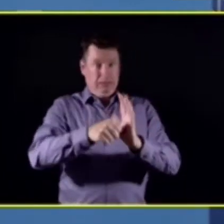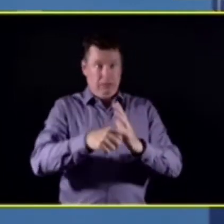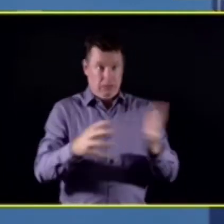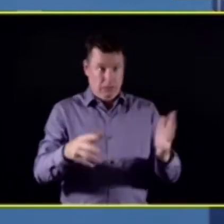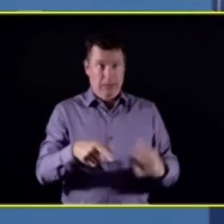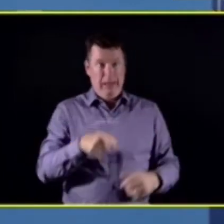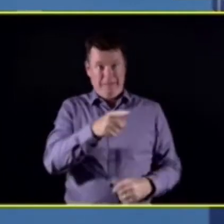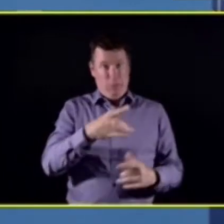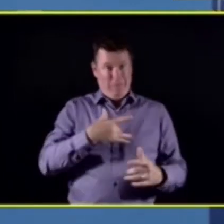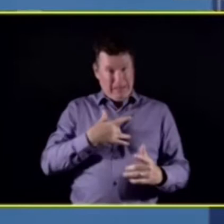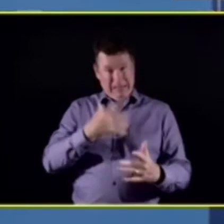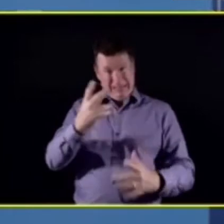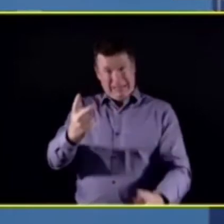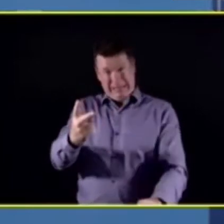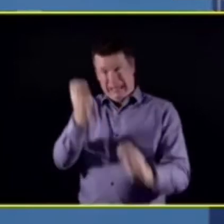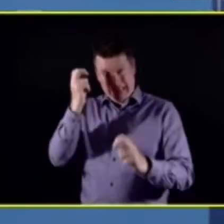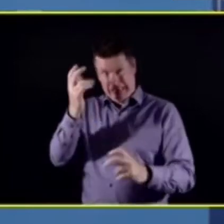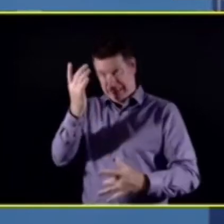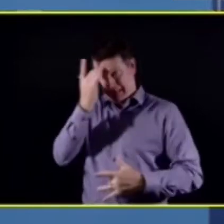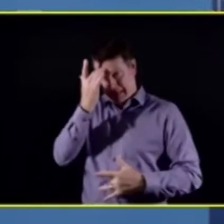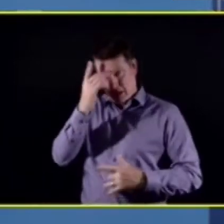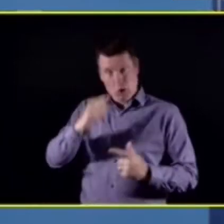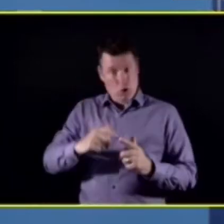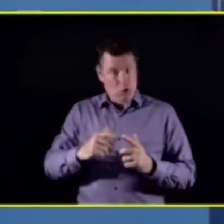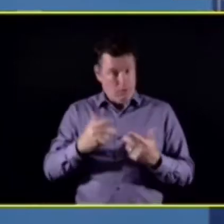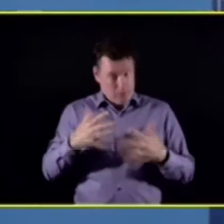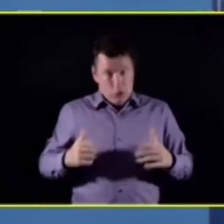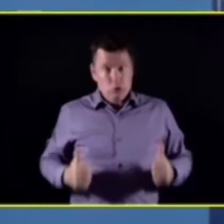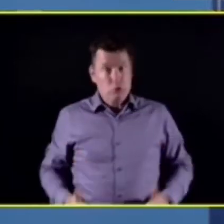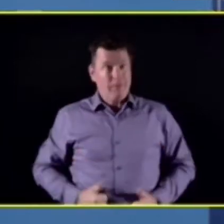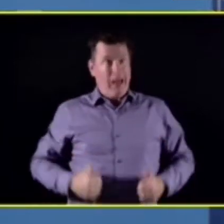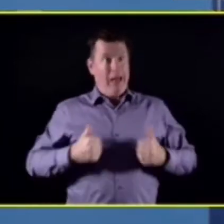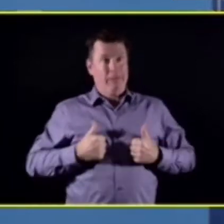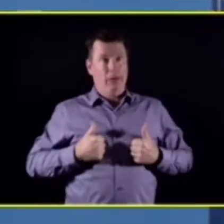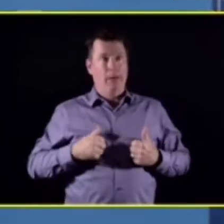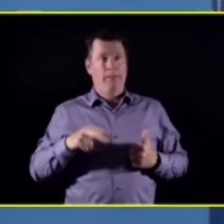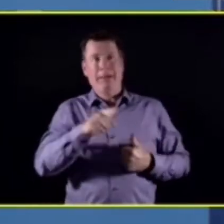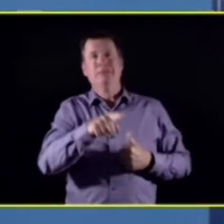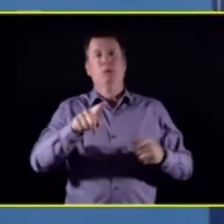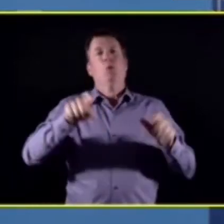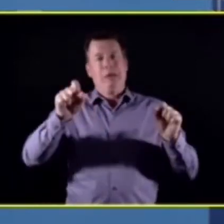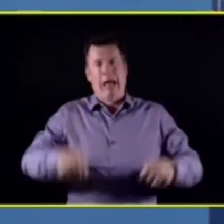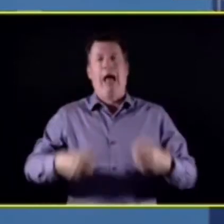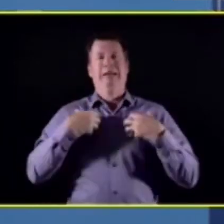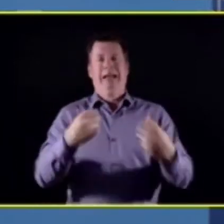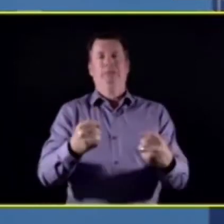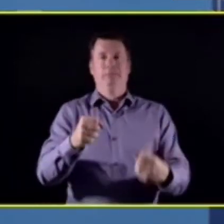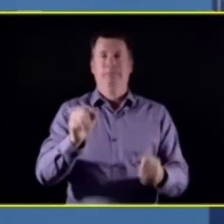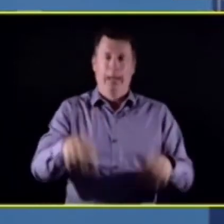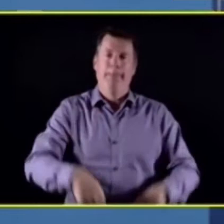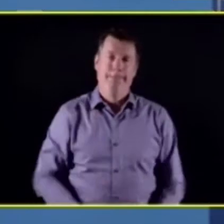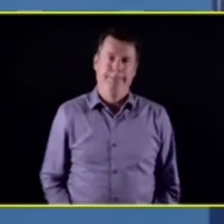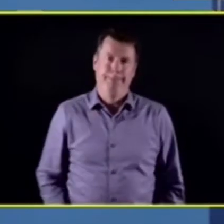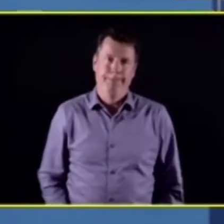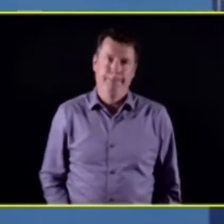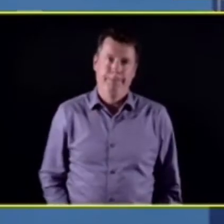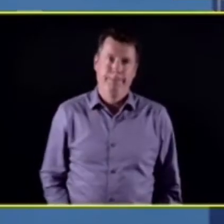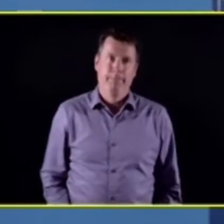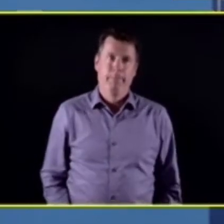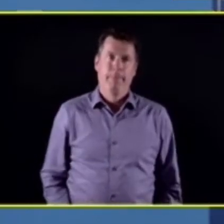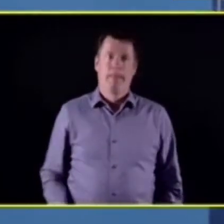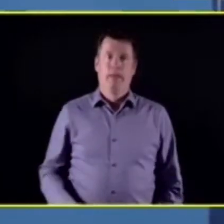it's not this uniformly fatal problem or one that's associated with necessary long-term